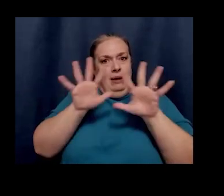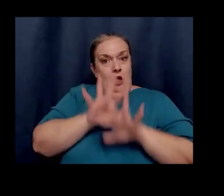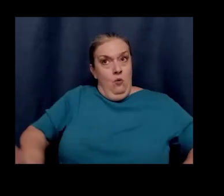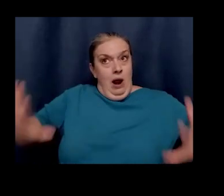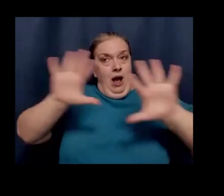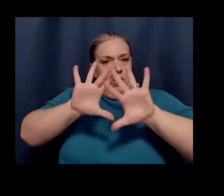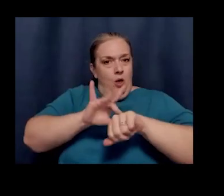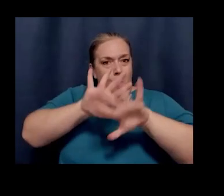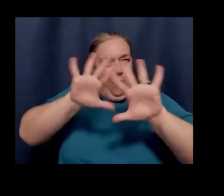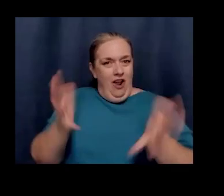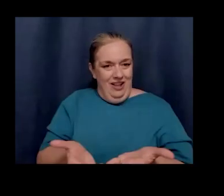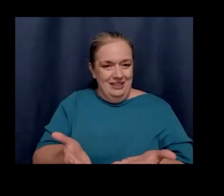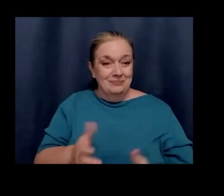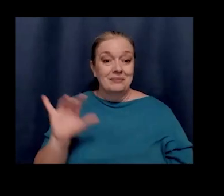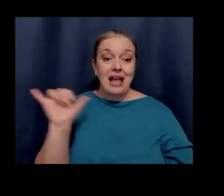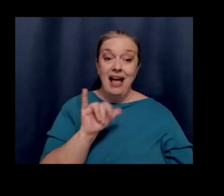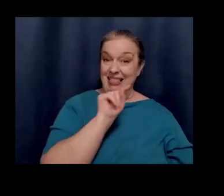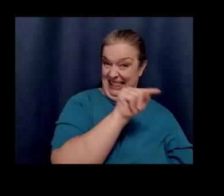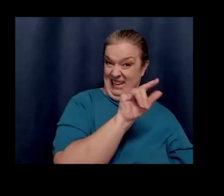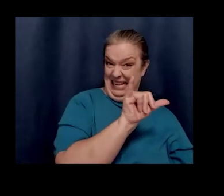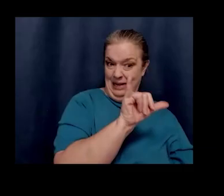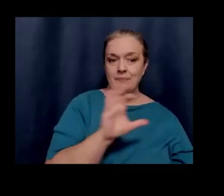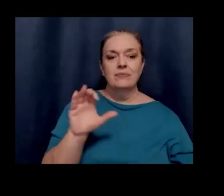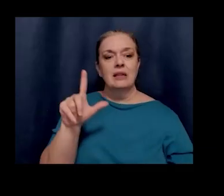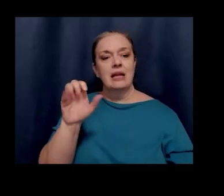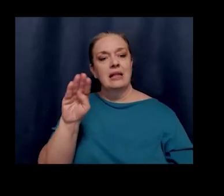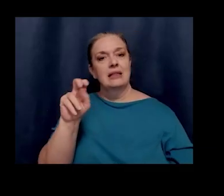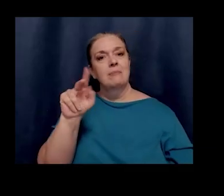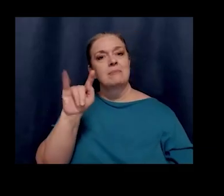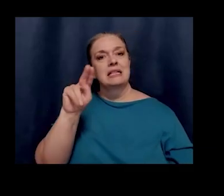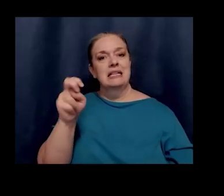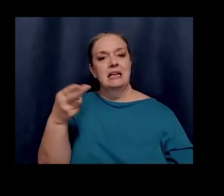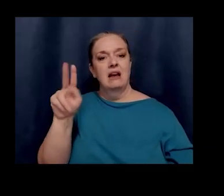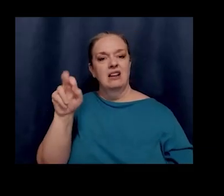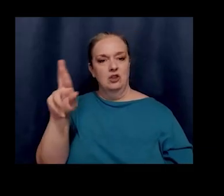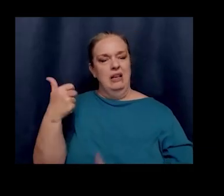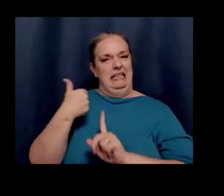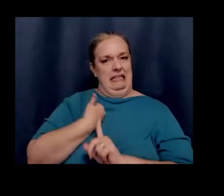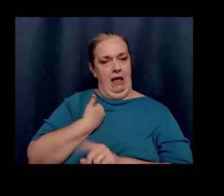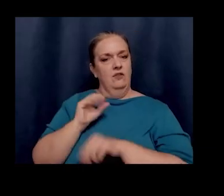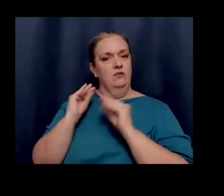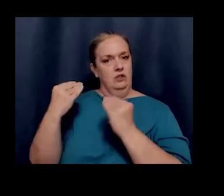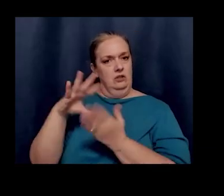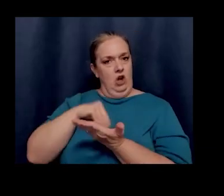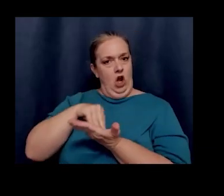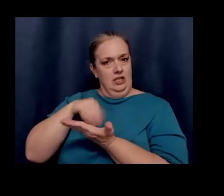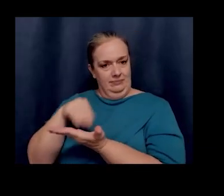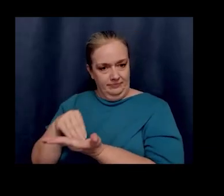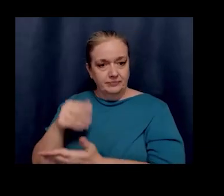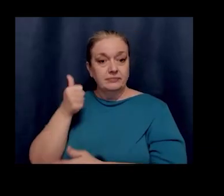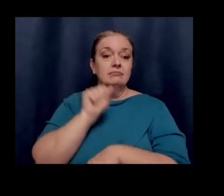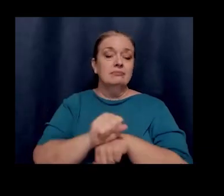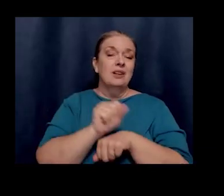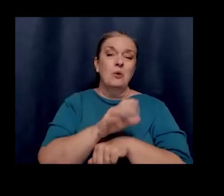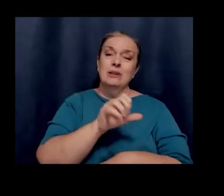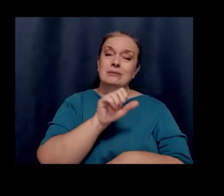Like Eddie Owens Martin, Clementine Hunter was self-taught. Hunter worked her whole life as a field laborer and later as a domestic